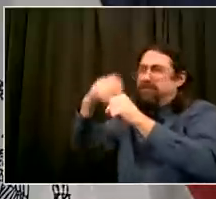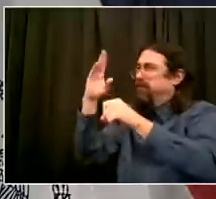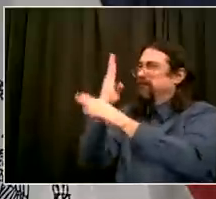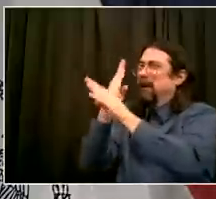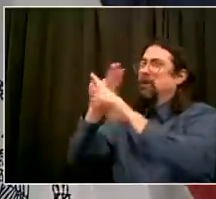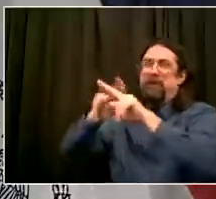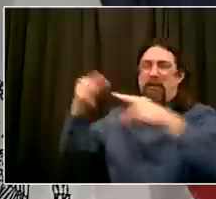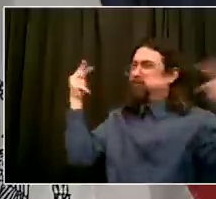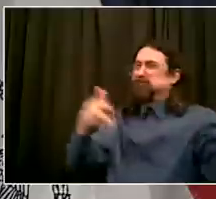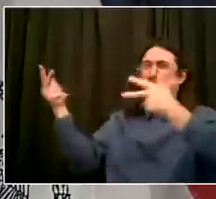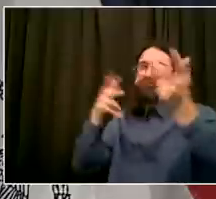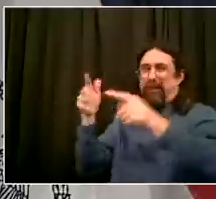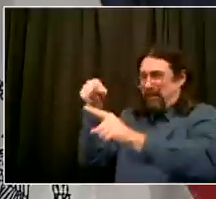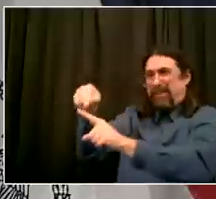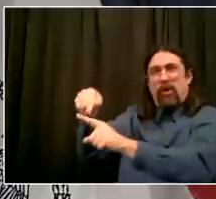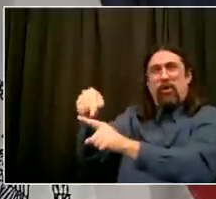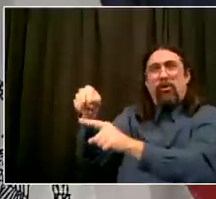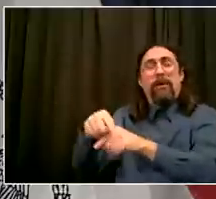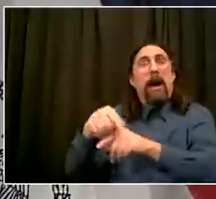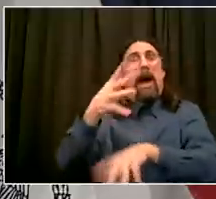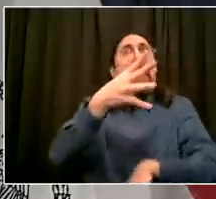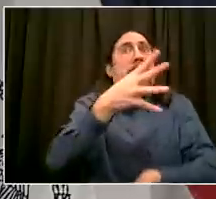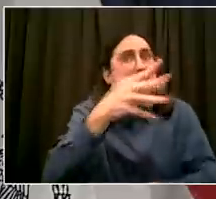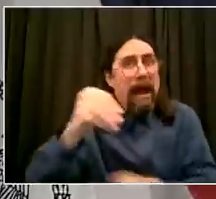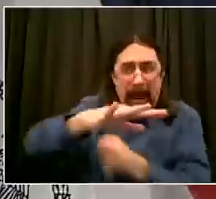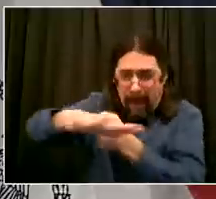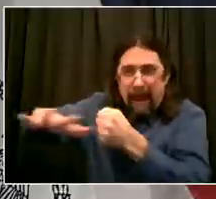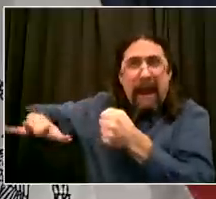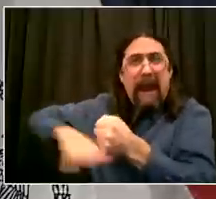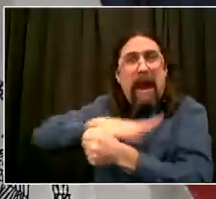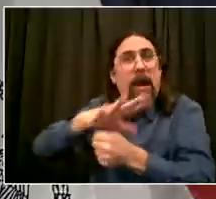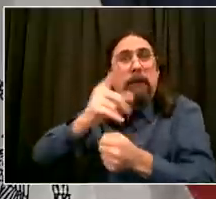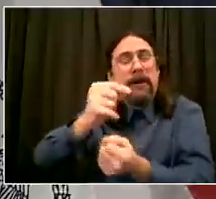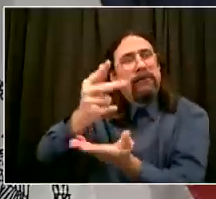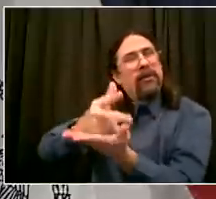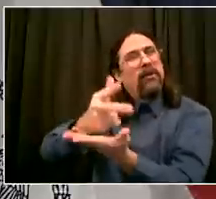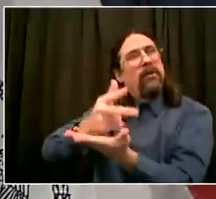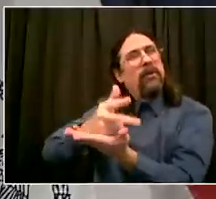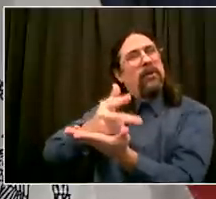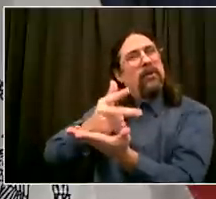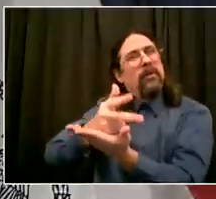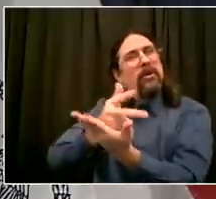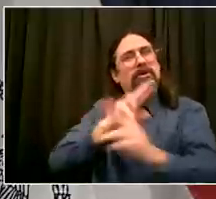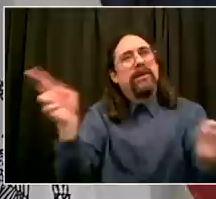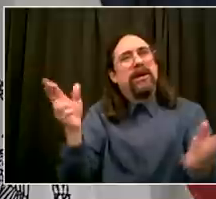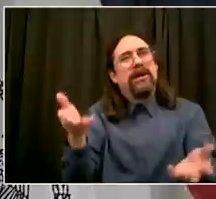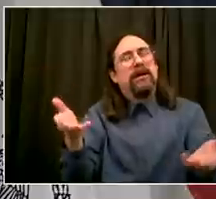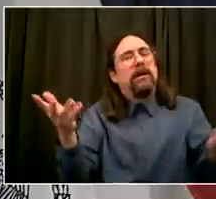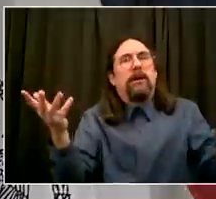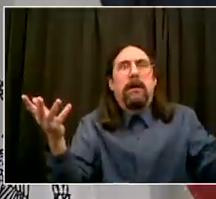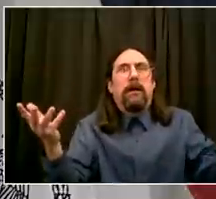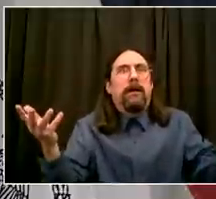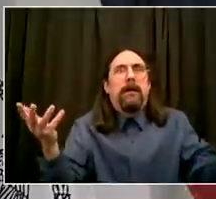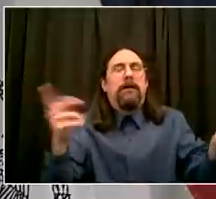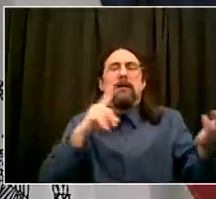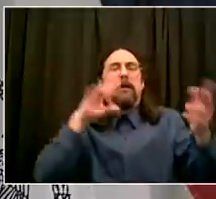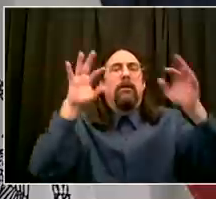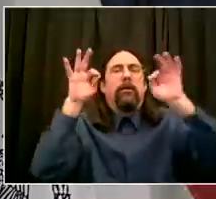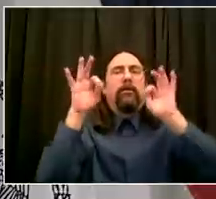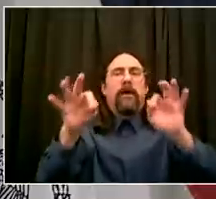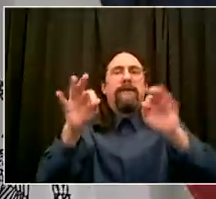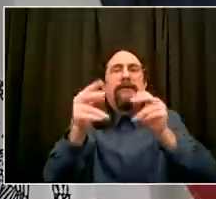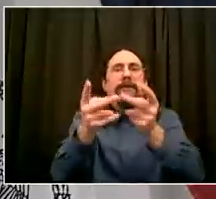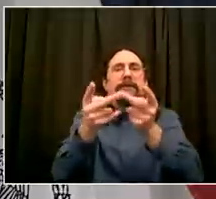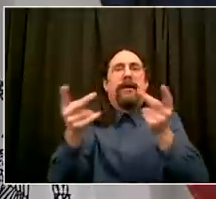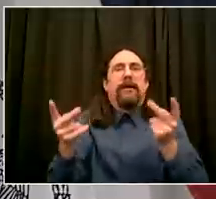certain that Citi Field site is going to be just doing a great, great impact for the city and for the people of Queens. But Lorraine, you want to